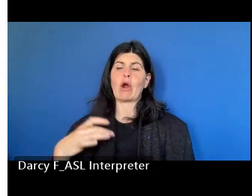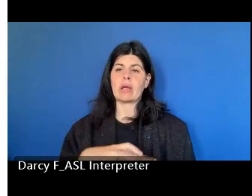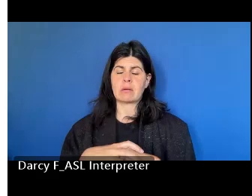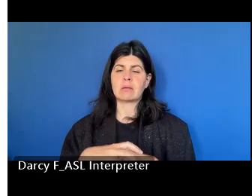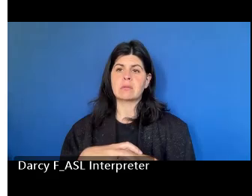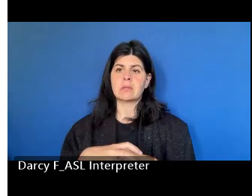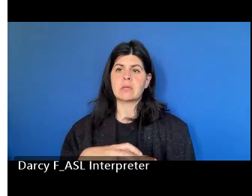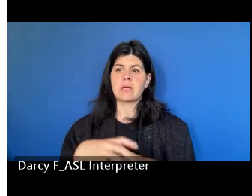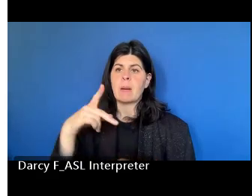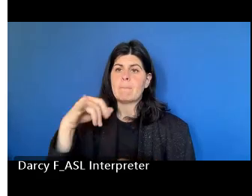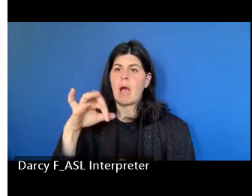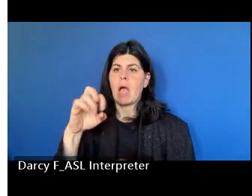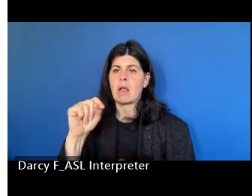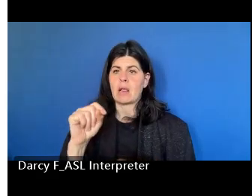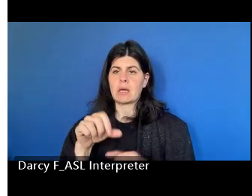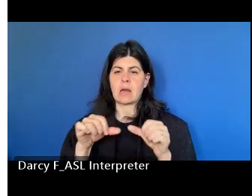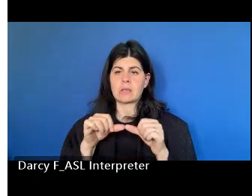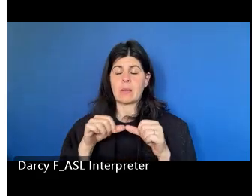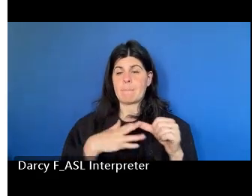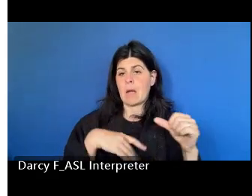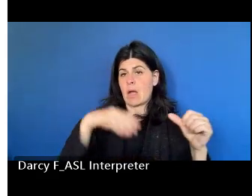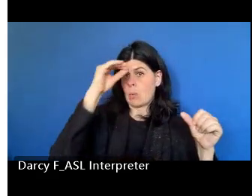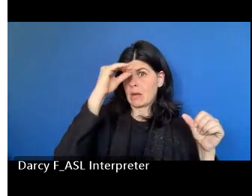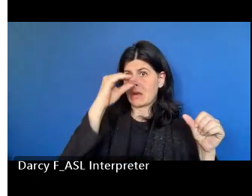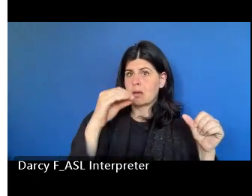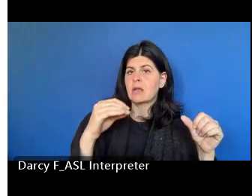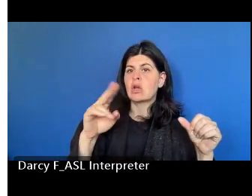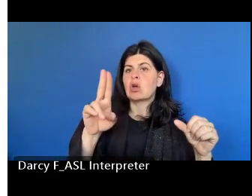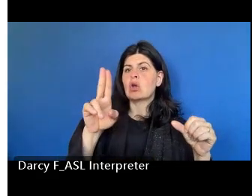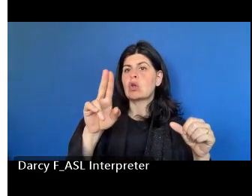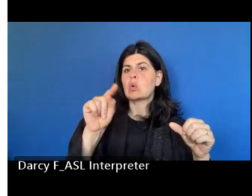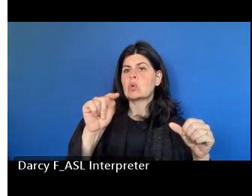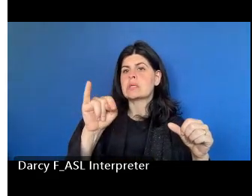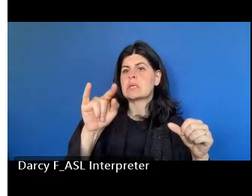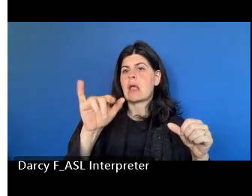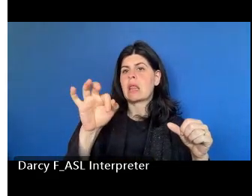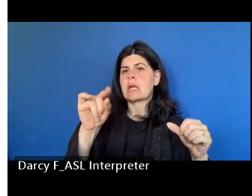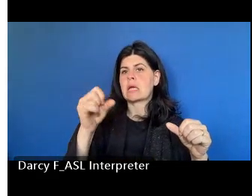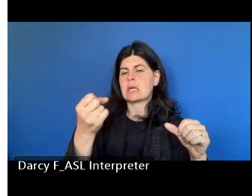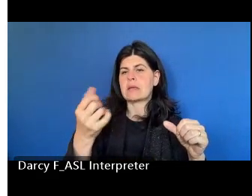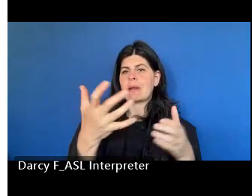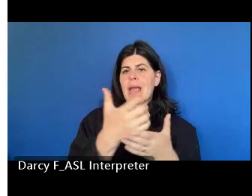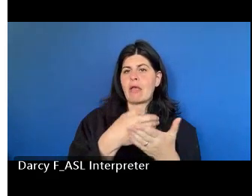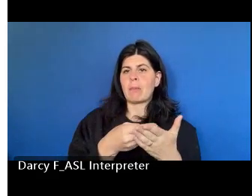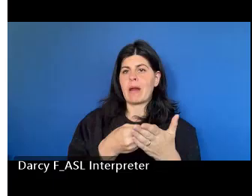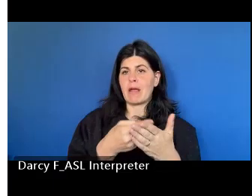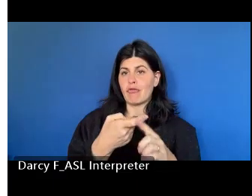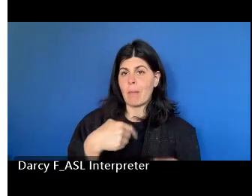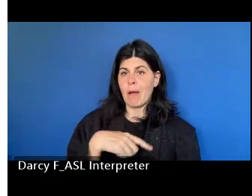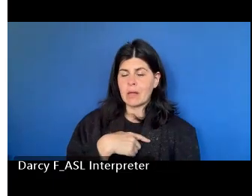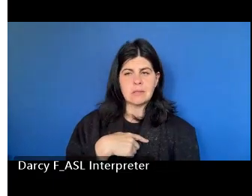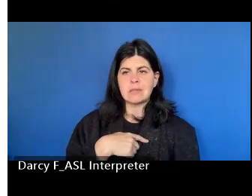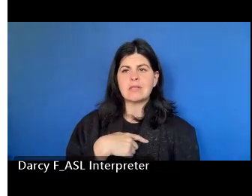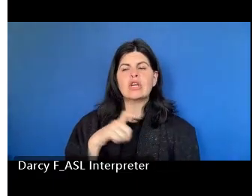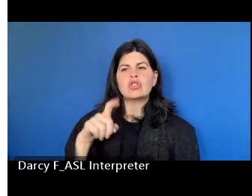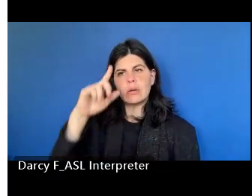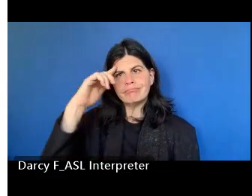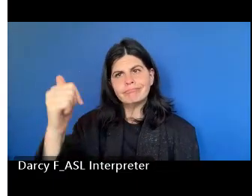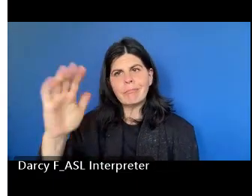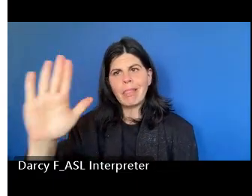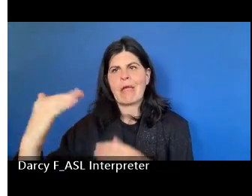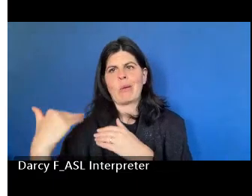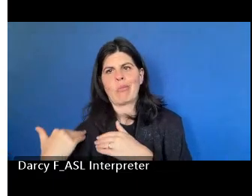It's, in my opinion, the utilities have been gathering money from all of us. It should be their burden to upgrade the pipelines, not